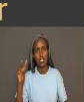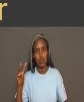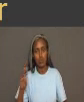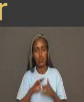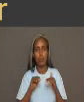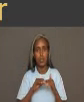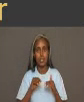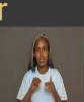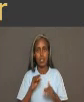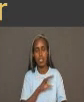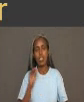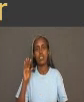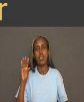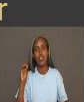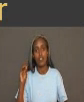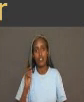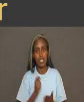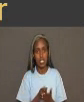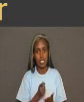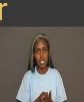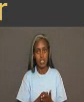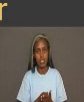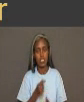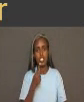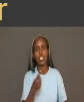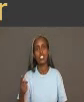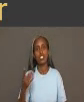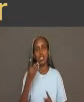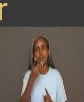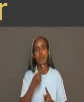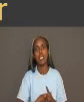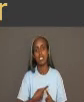birr and 50 cents each month.